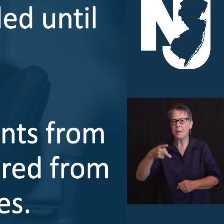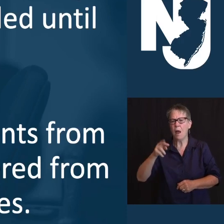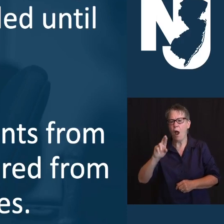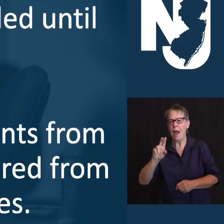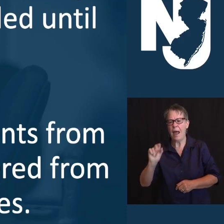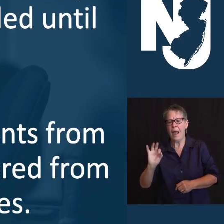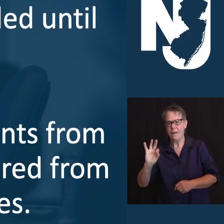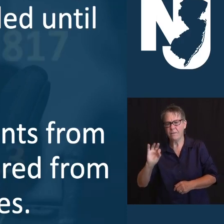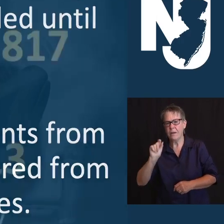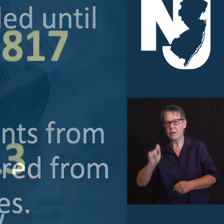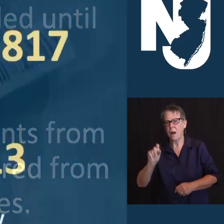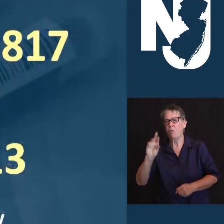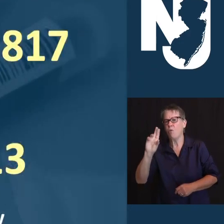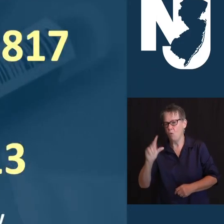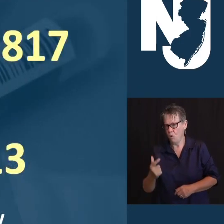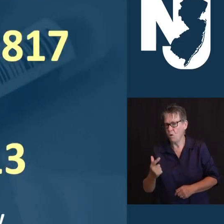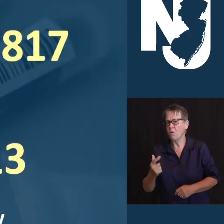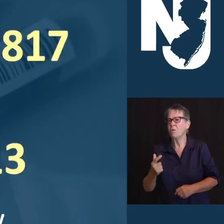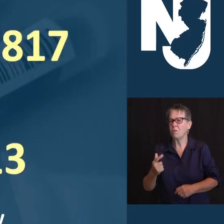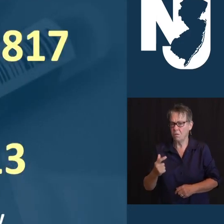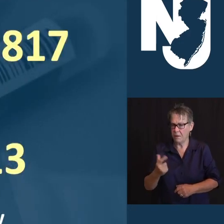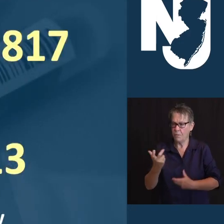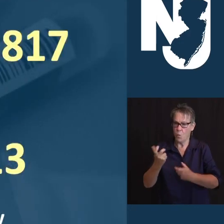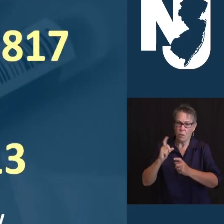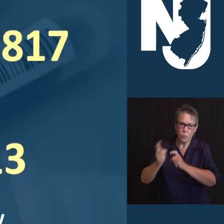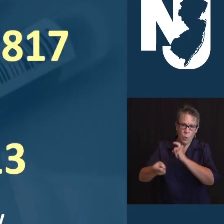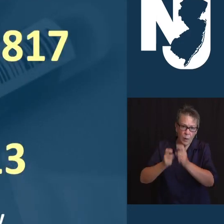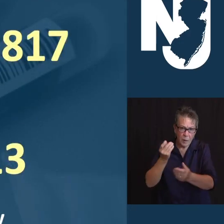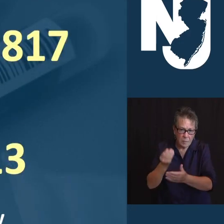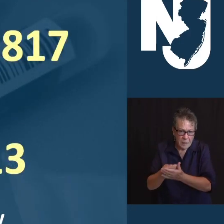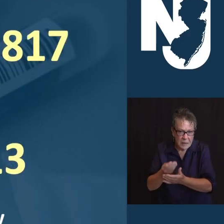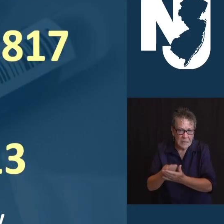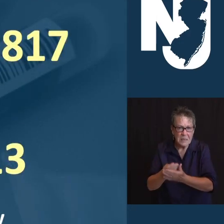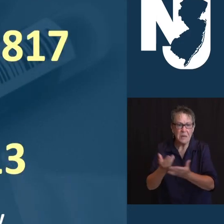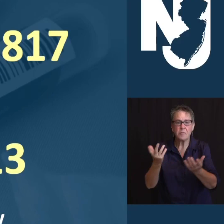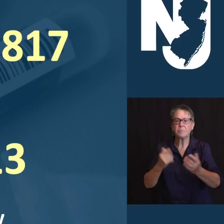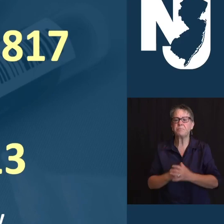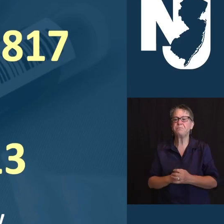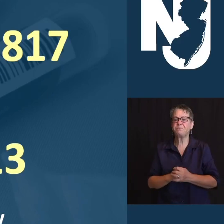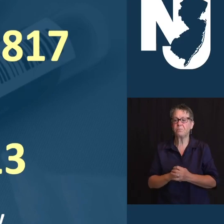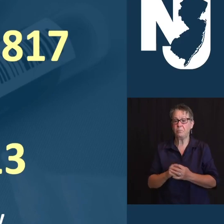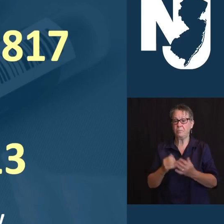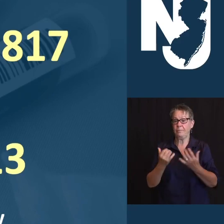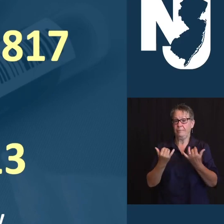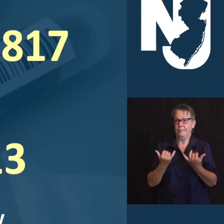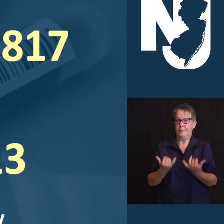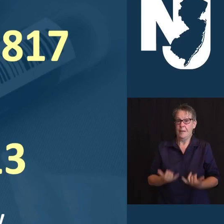with that, let's look at the overnight numbers. 313 additional positives, statewide cumulative total of